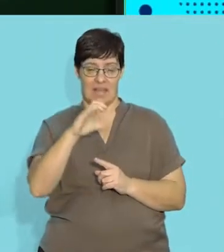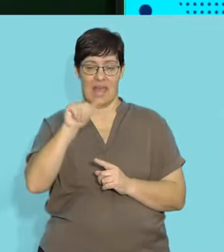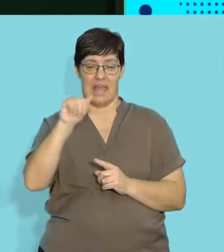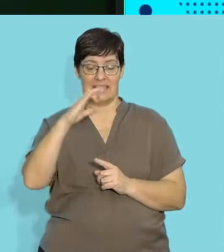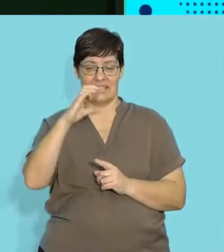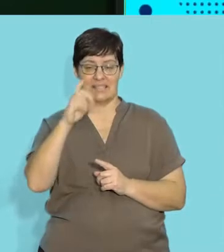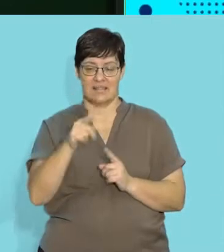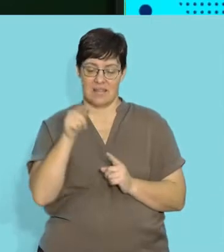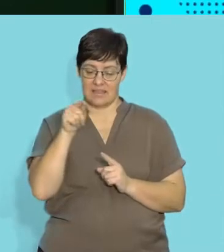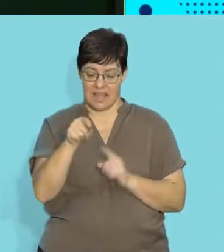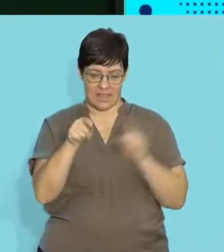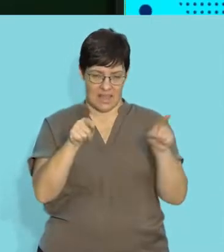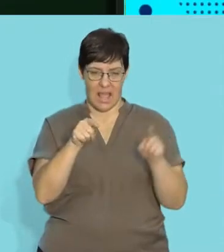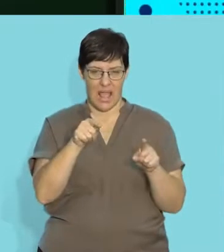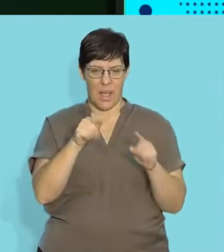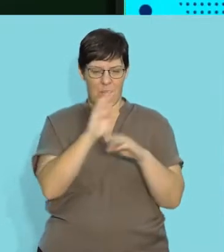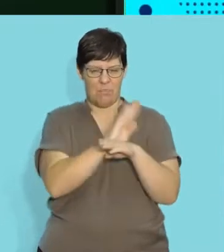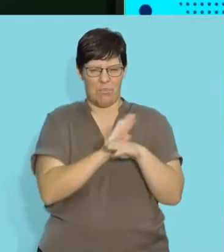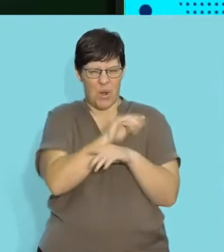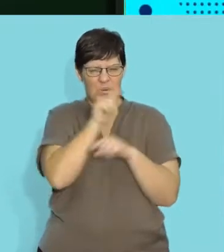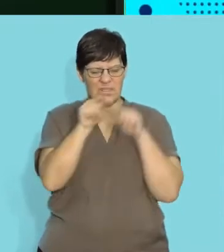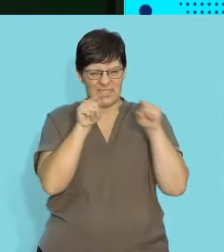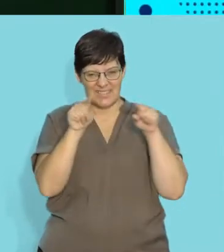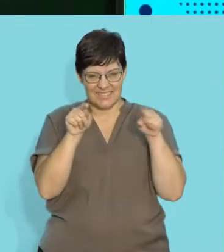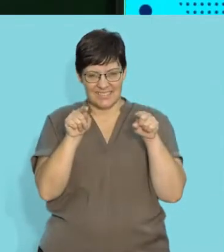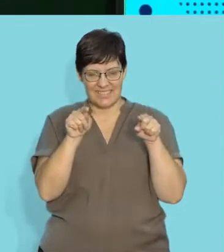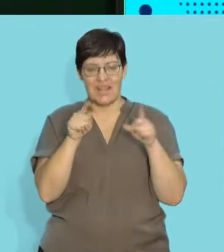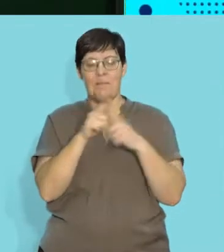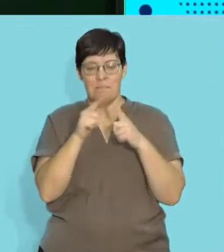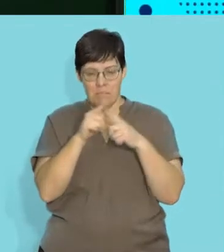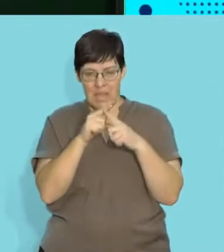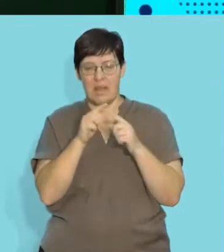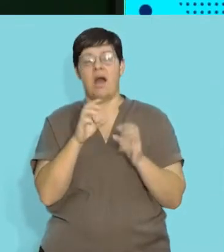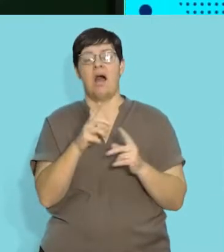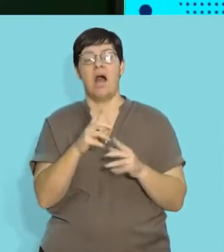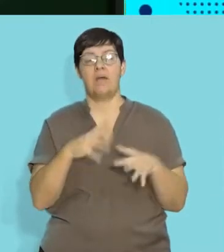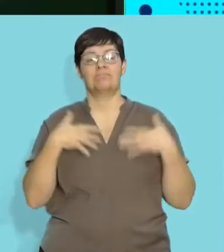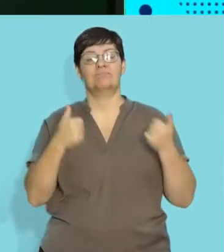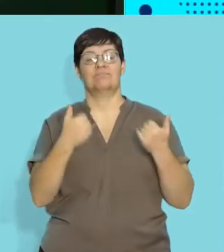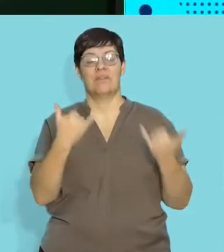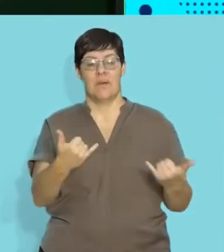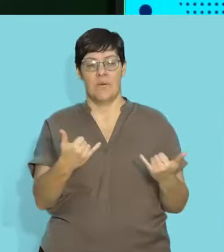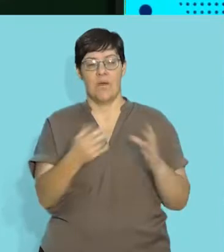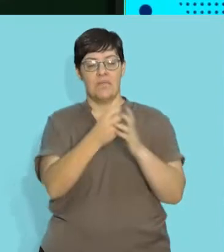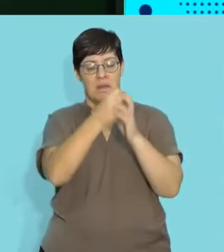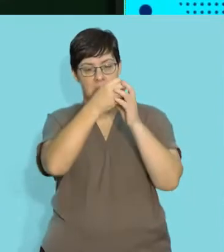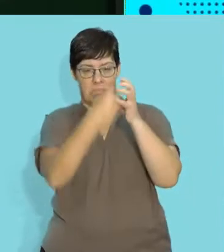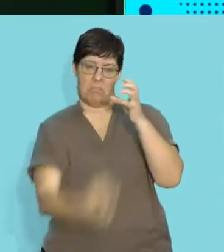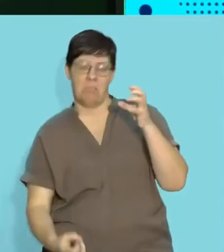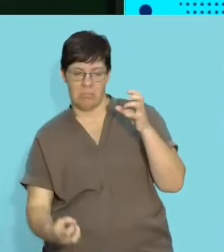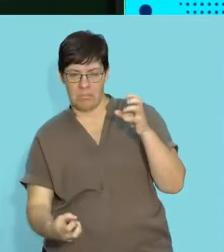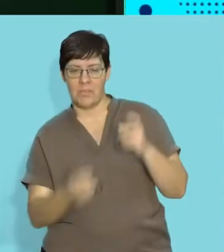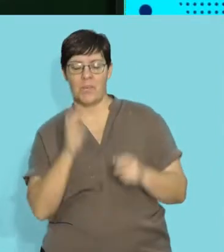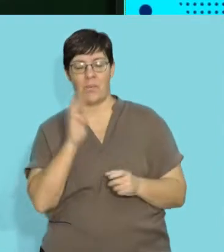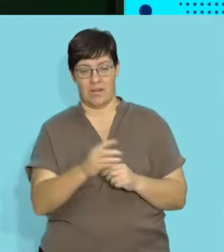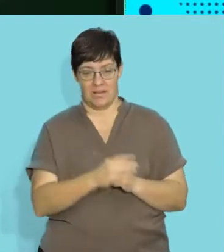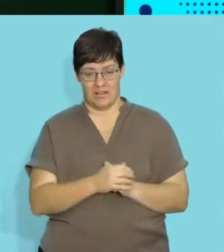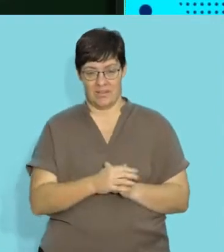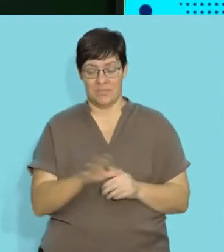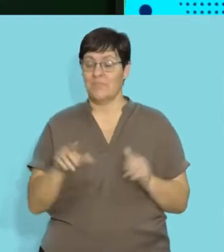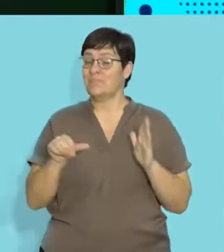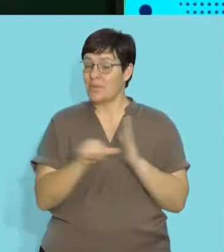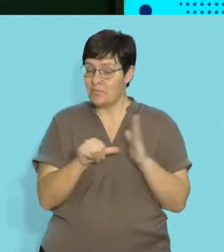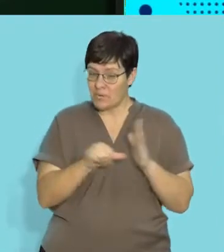got abscisic acid being produced at this end, which causes the fruit to ripen as well as fall off the plant. And that's important